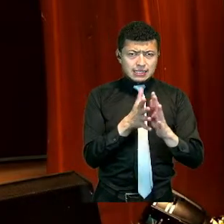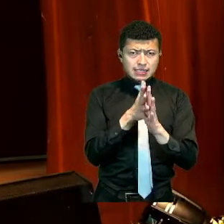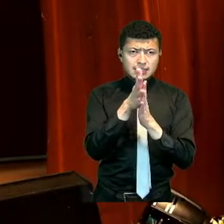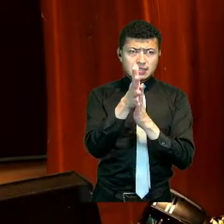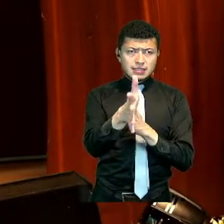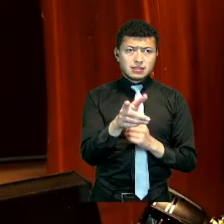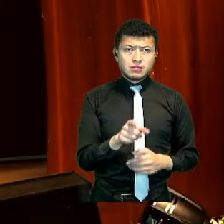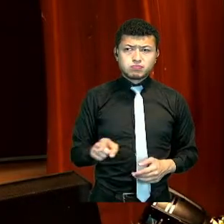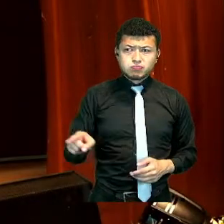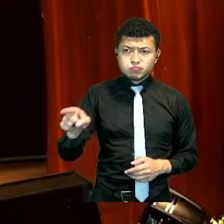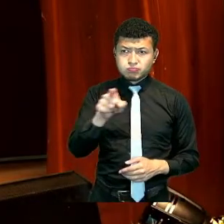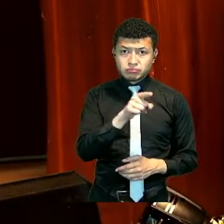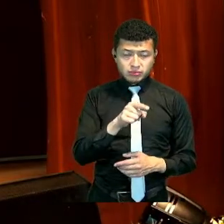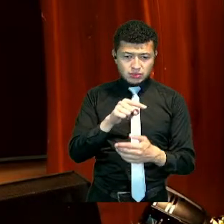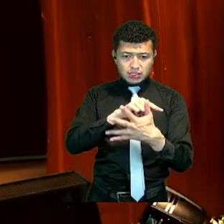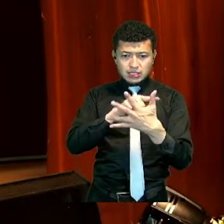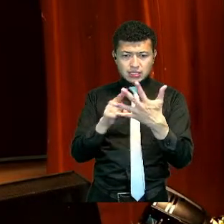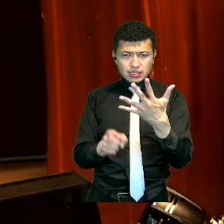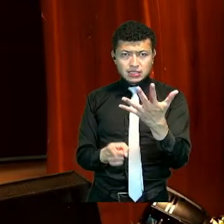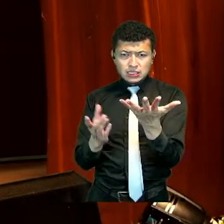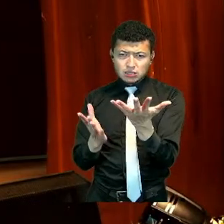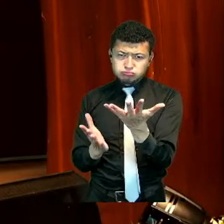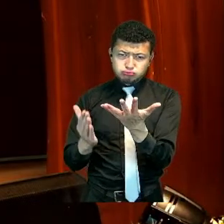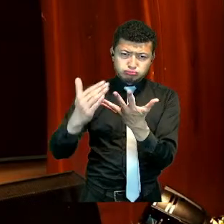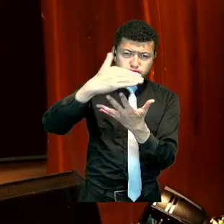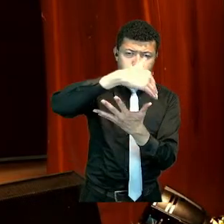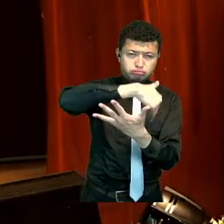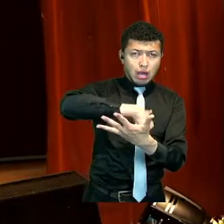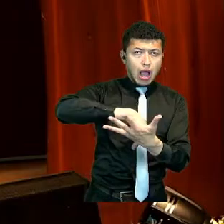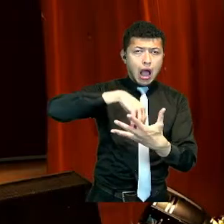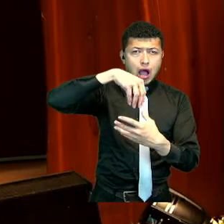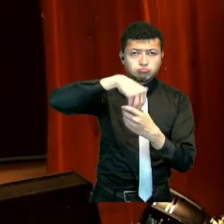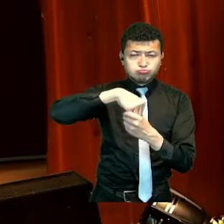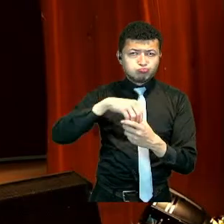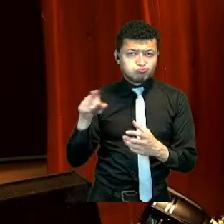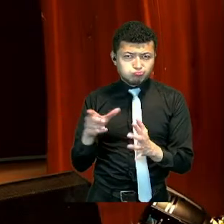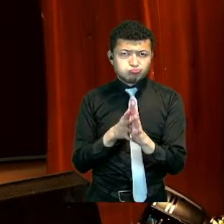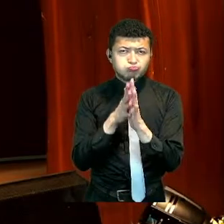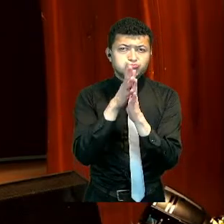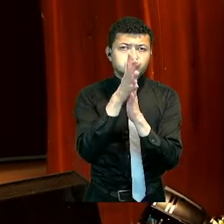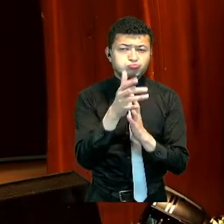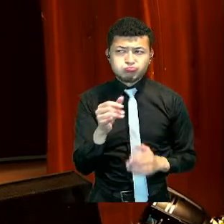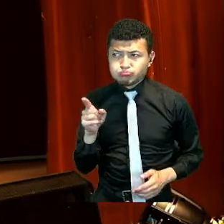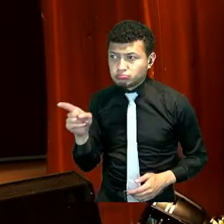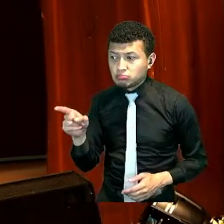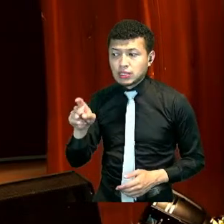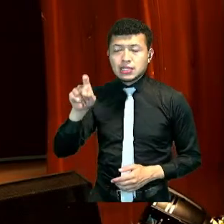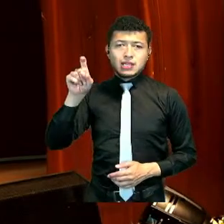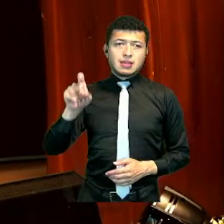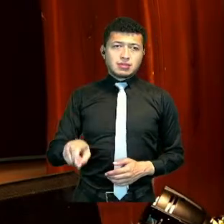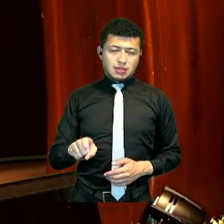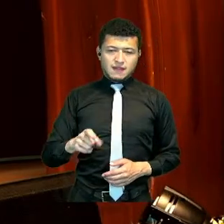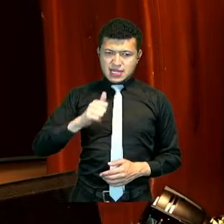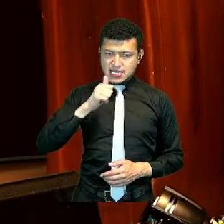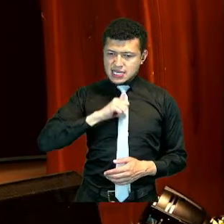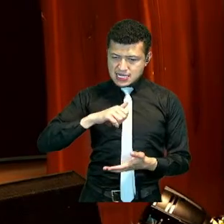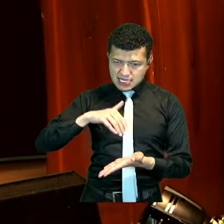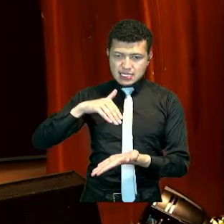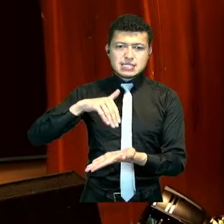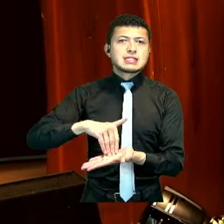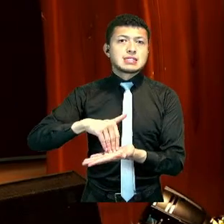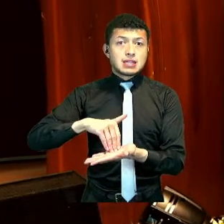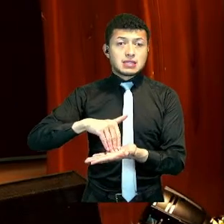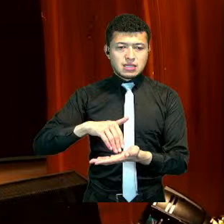broader emancipation project. But I see the convergences and continuation